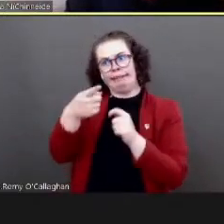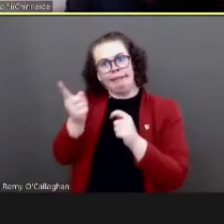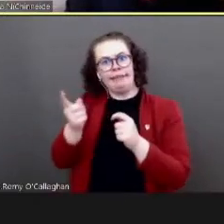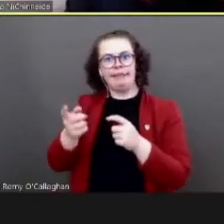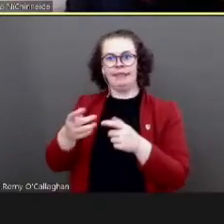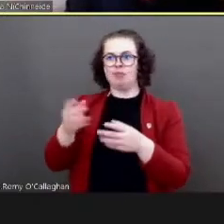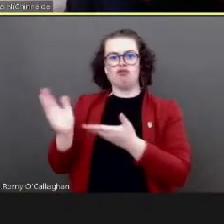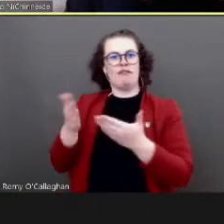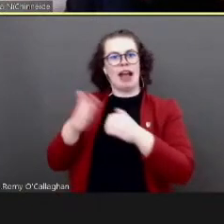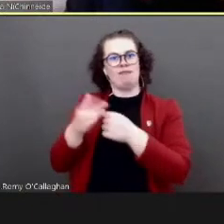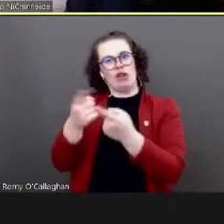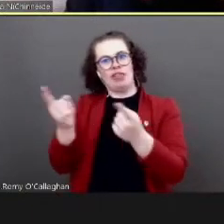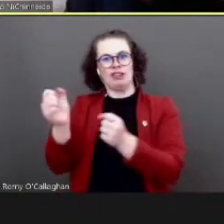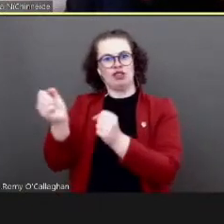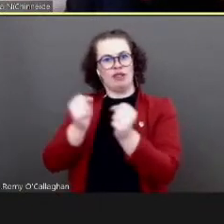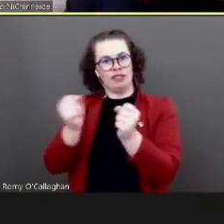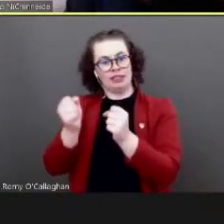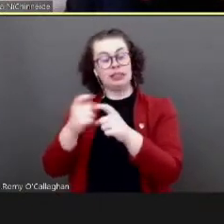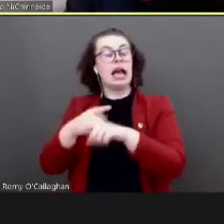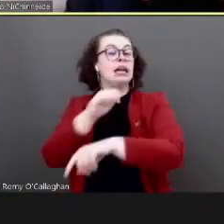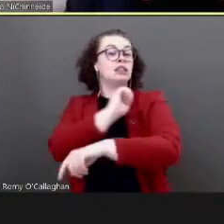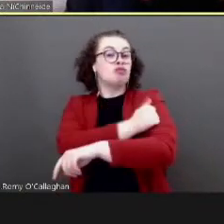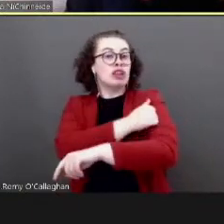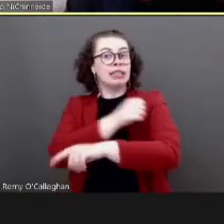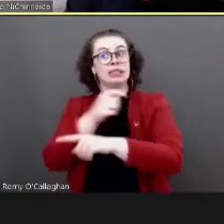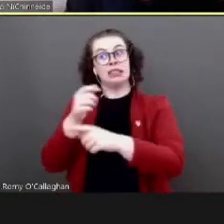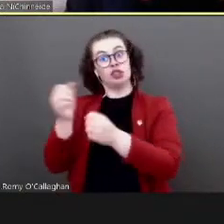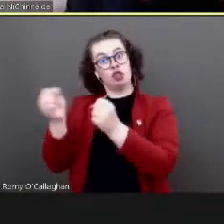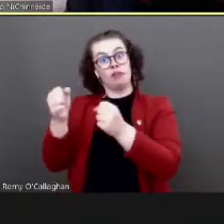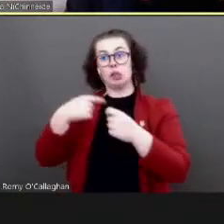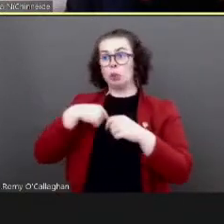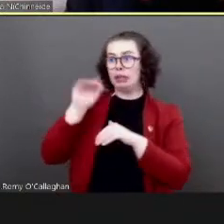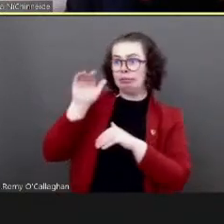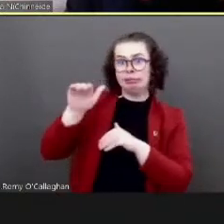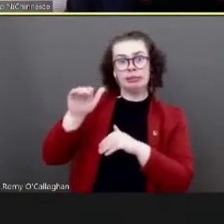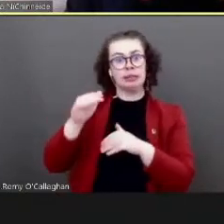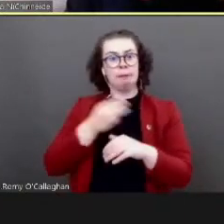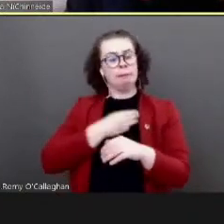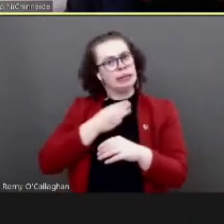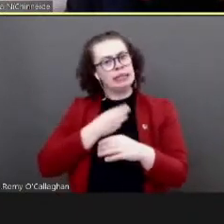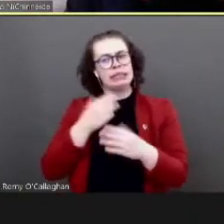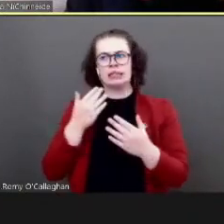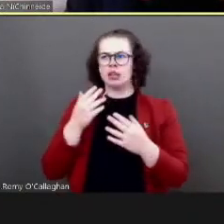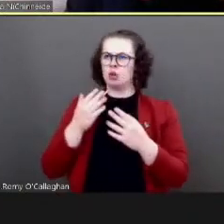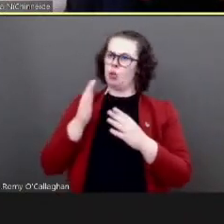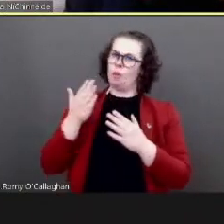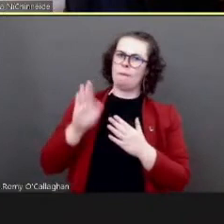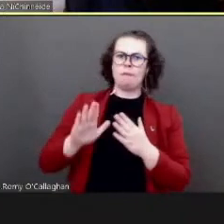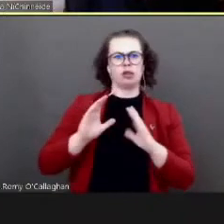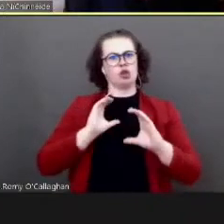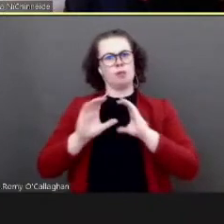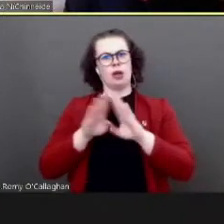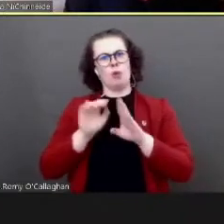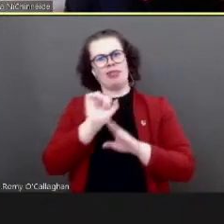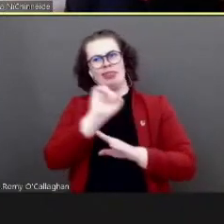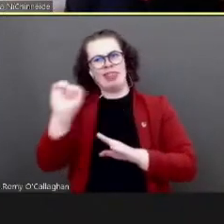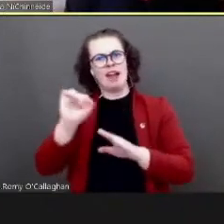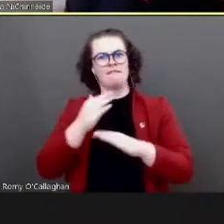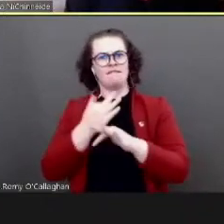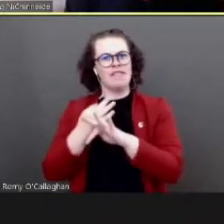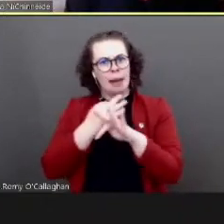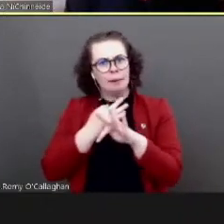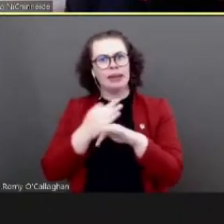also that the Irish Prison Service is listening to IPRT when we talk to them about how communications with families for people